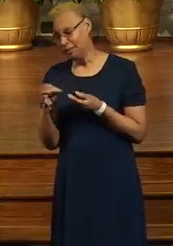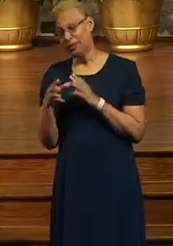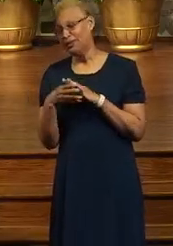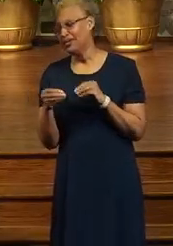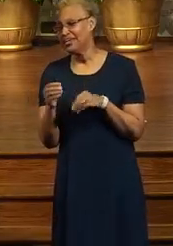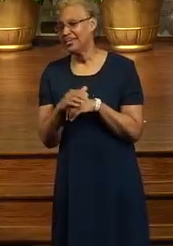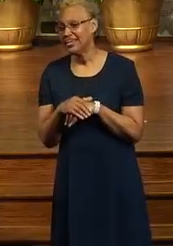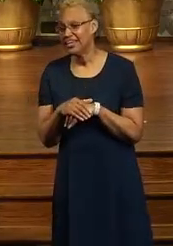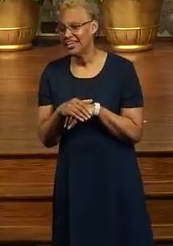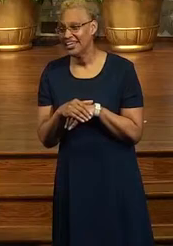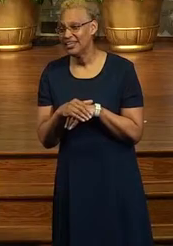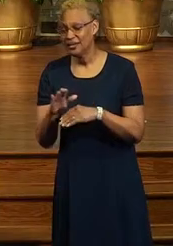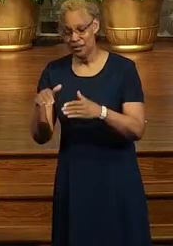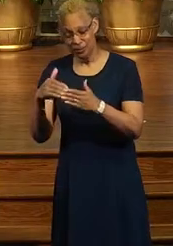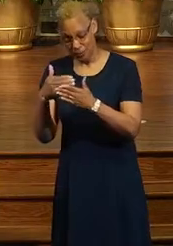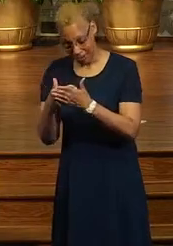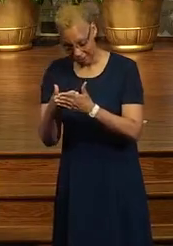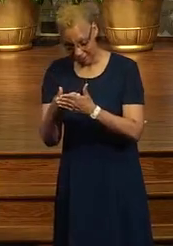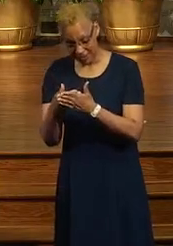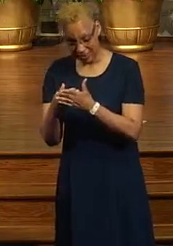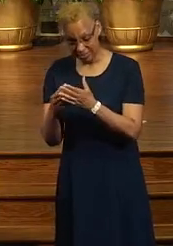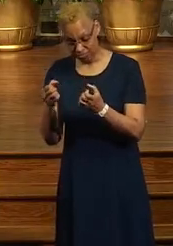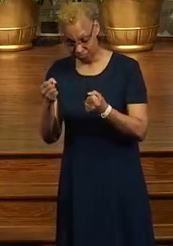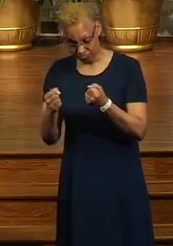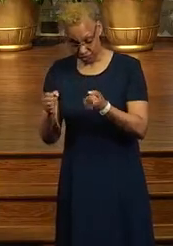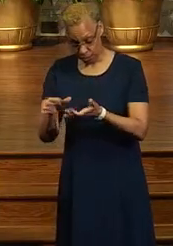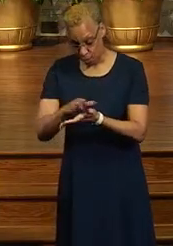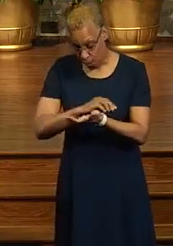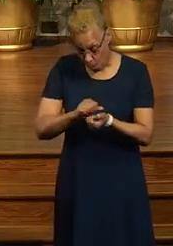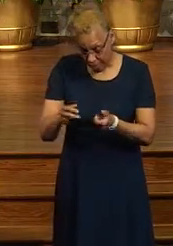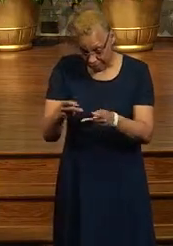And driving up to the car wash,